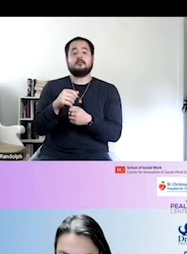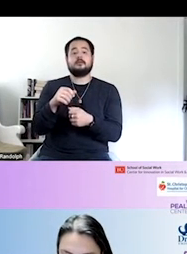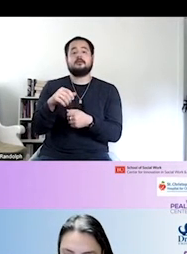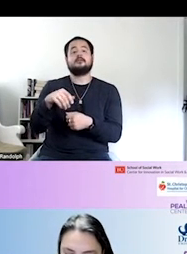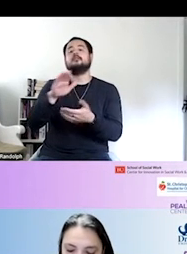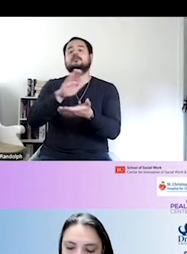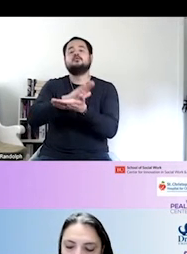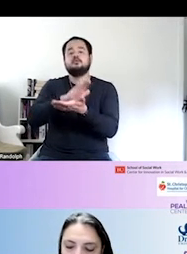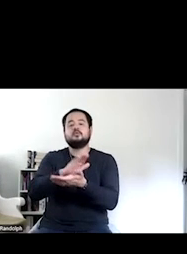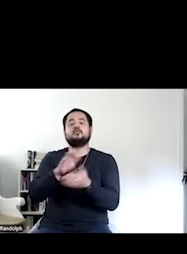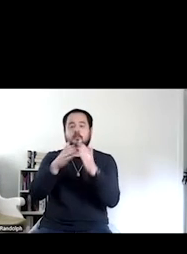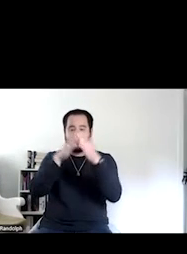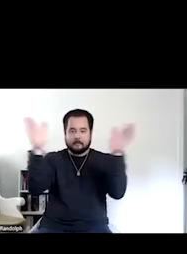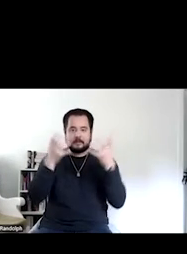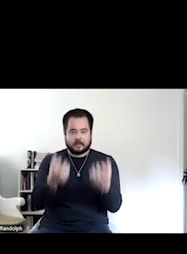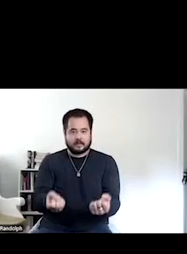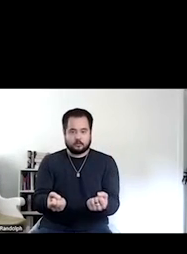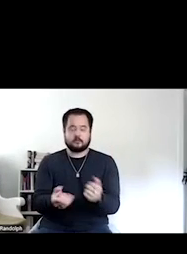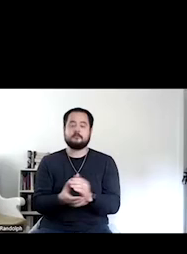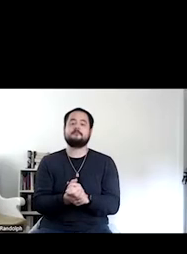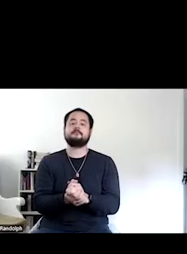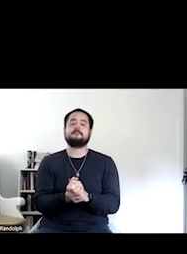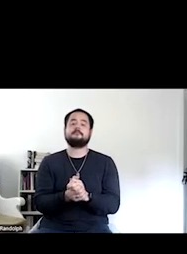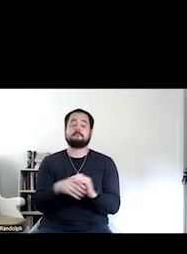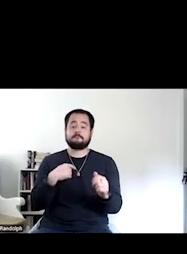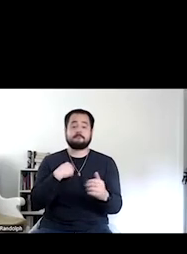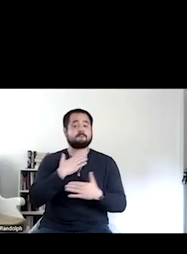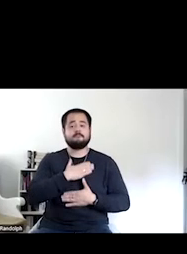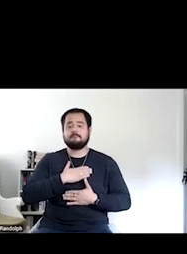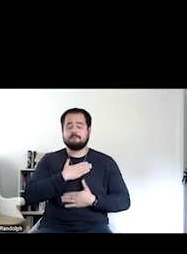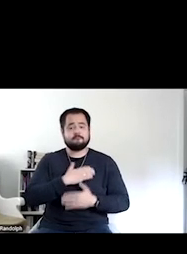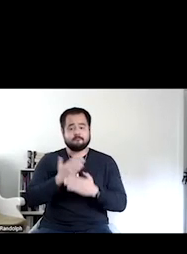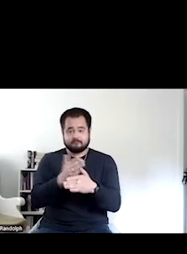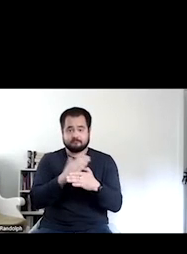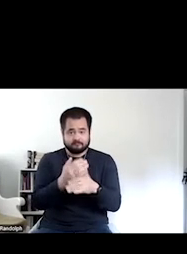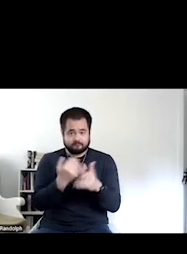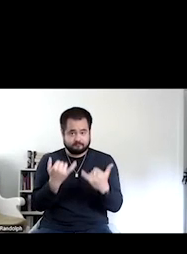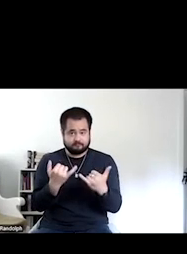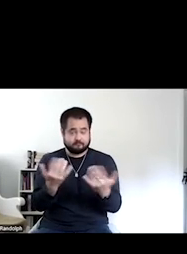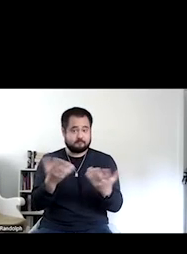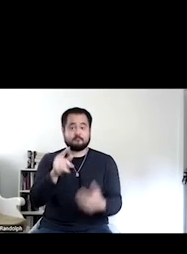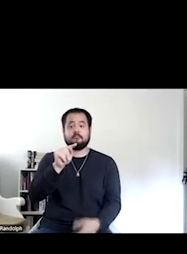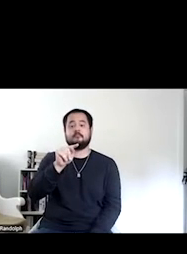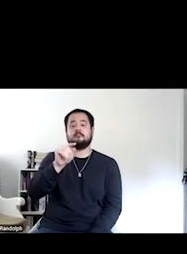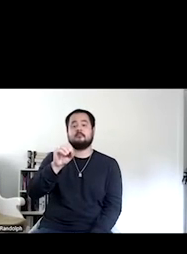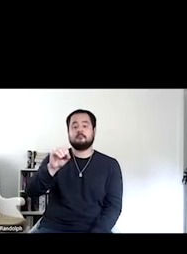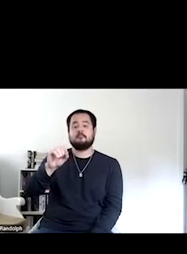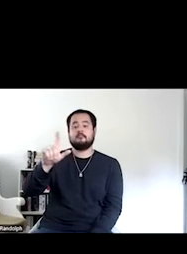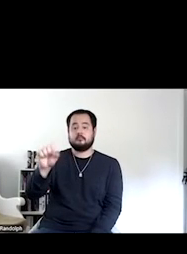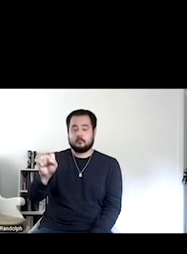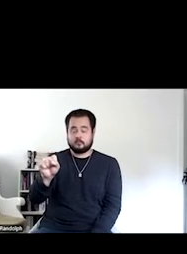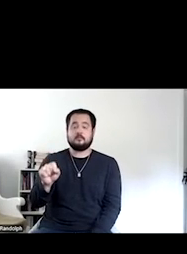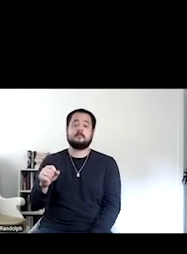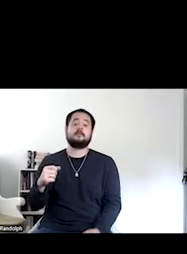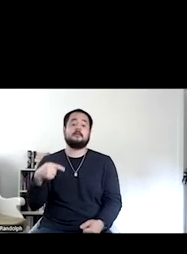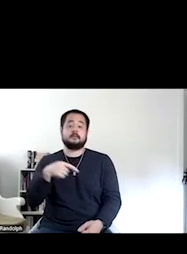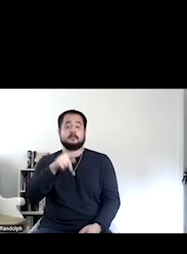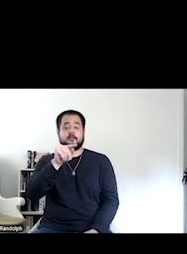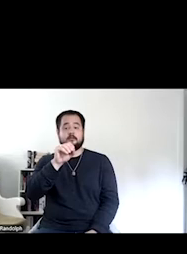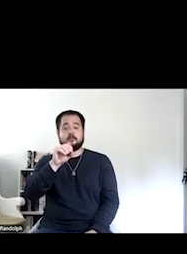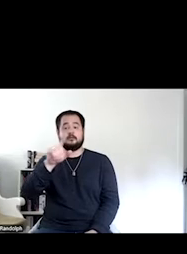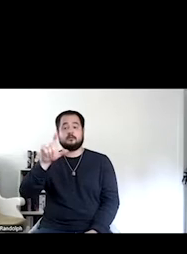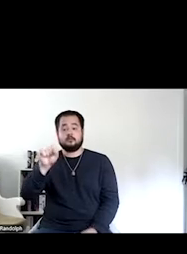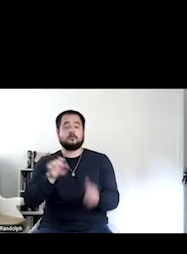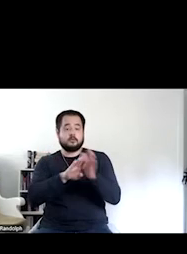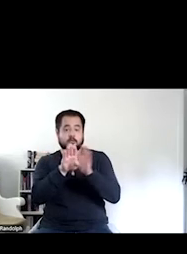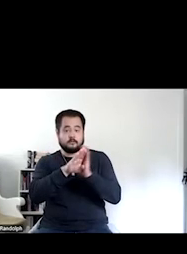Health. And I'm pleased today to share with you some tools that we developed for families with children with special